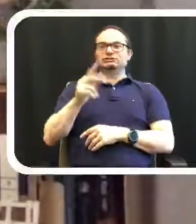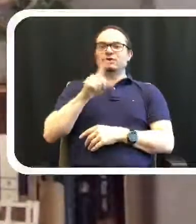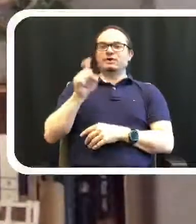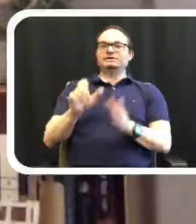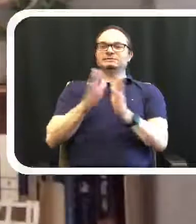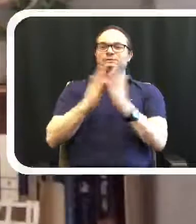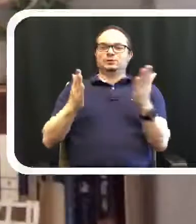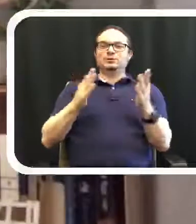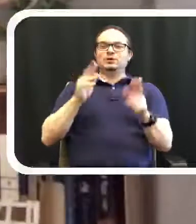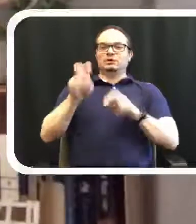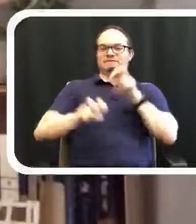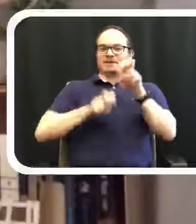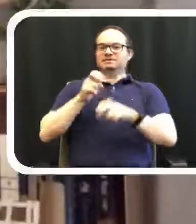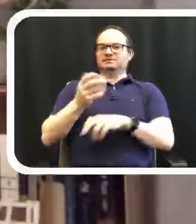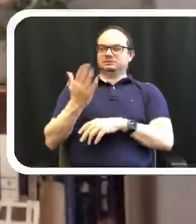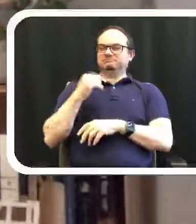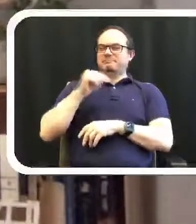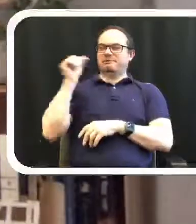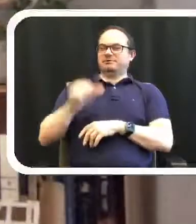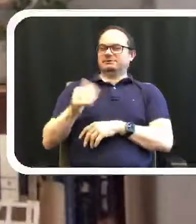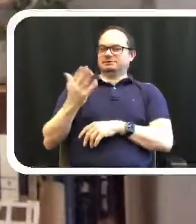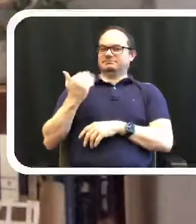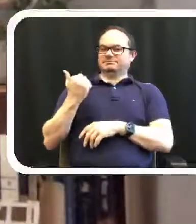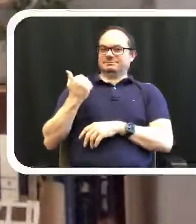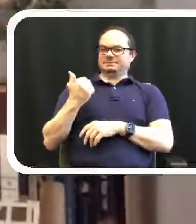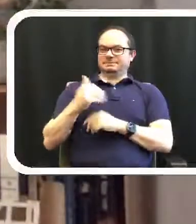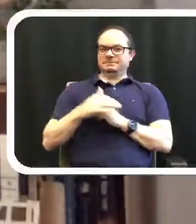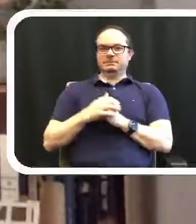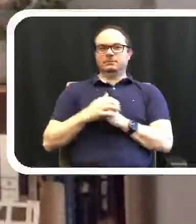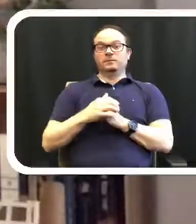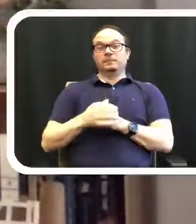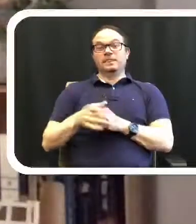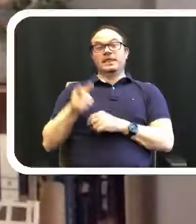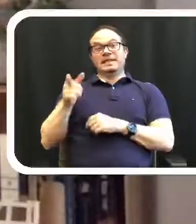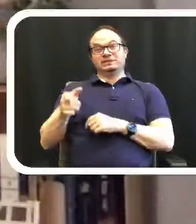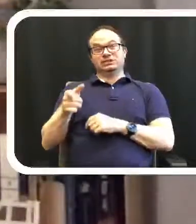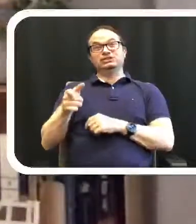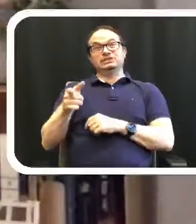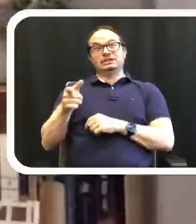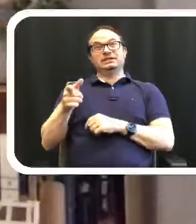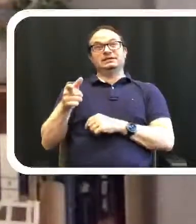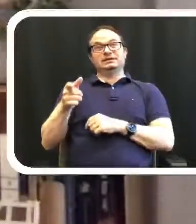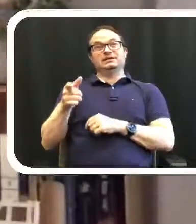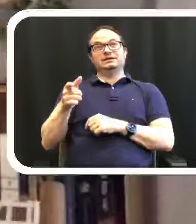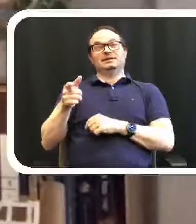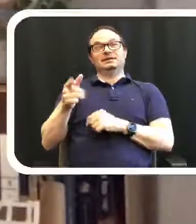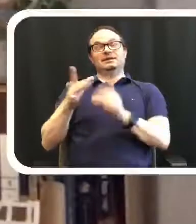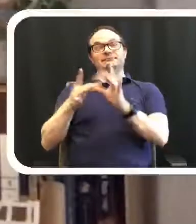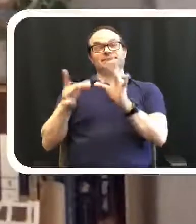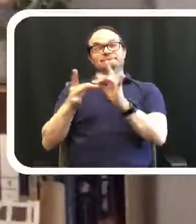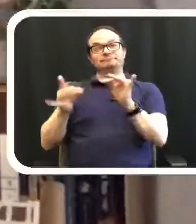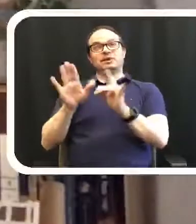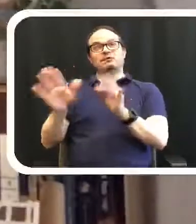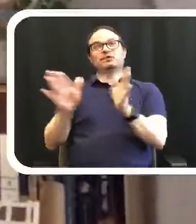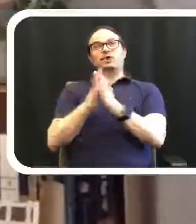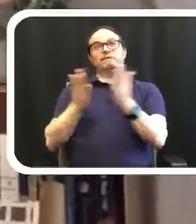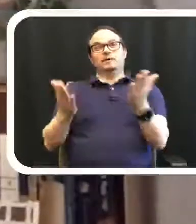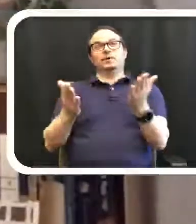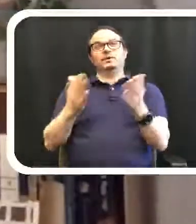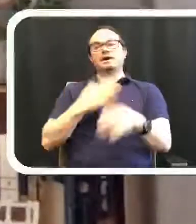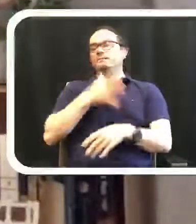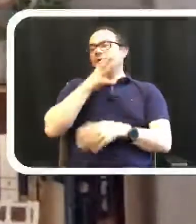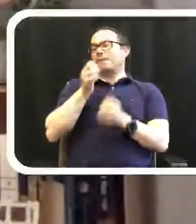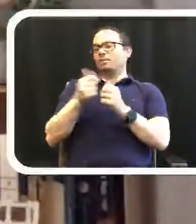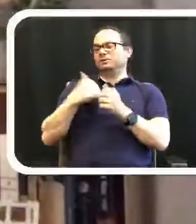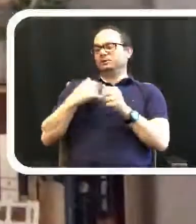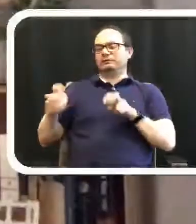Festival in Austin a number of years ago. And she spoke about this book in such a way that my mom was with